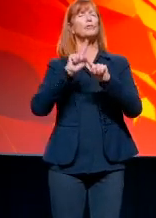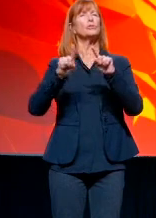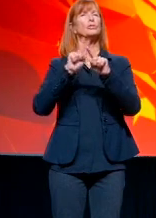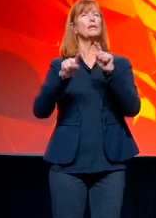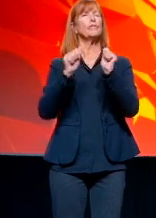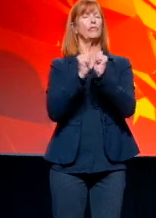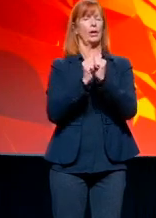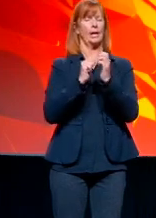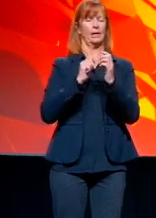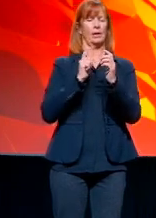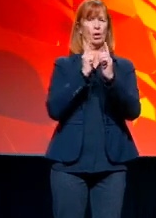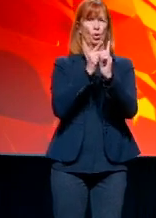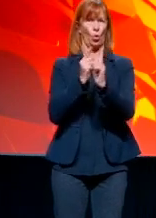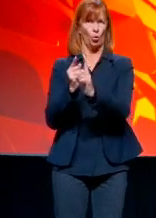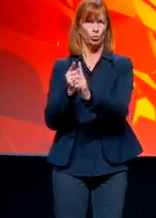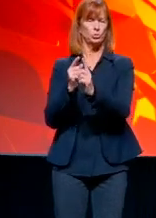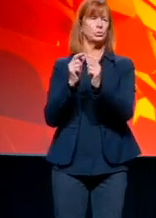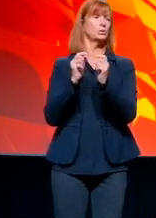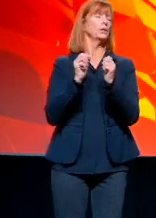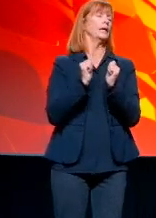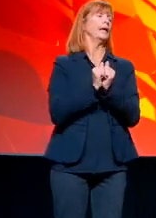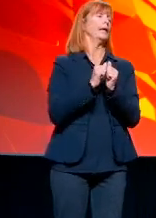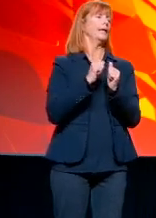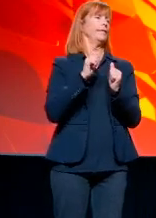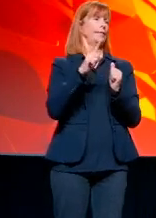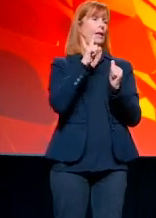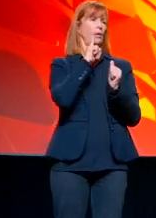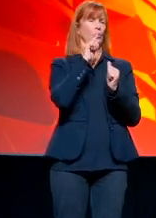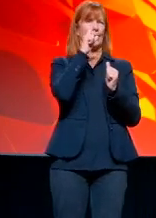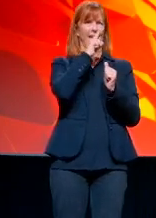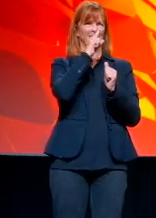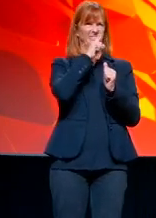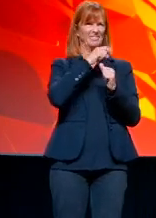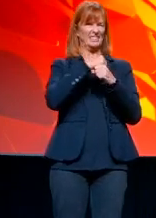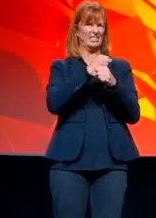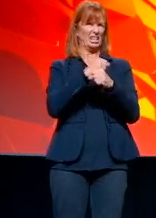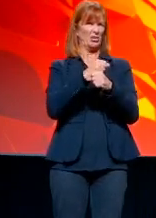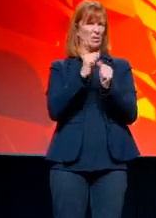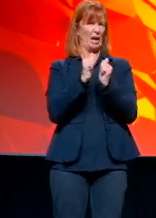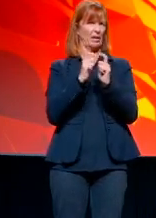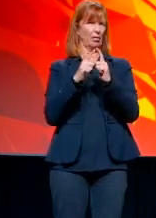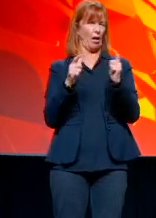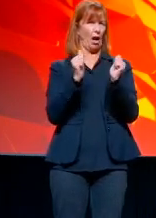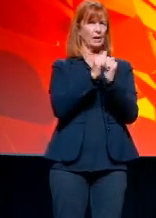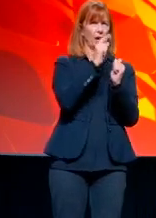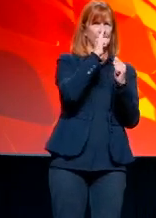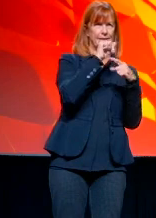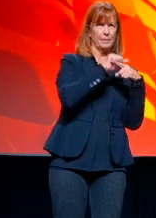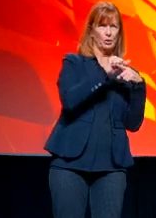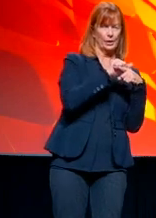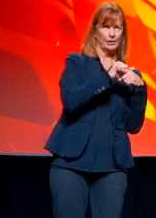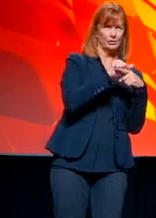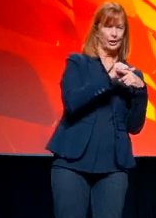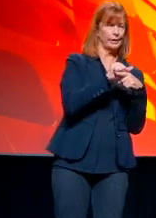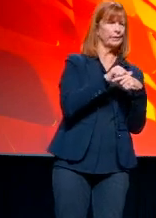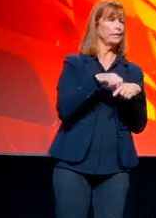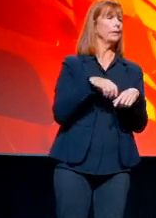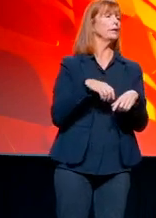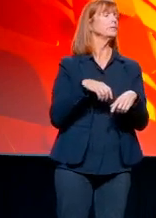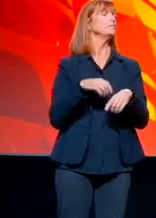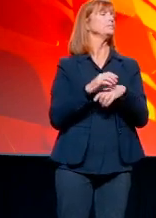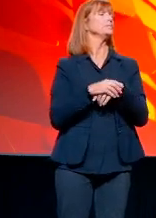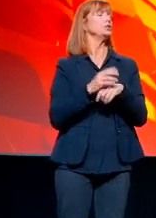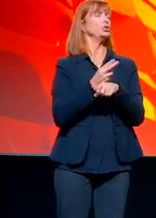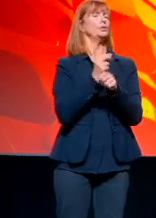teleoperation with a robot, and then we synthetically generate a huge amount of simulation data using DEX imaging pipeline, and